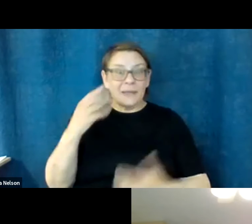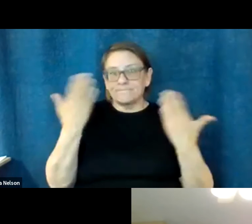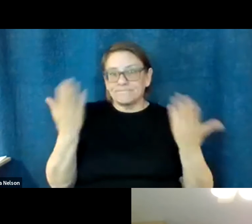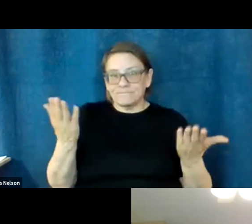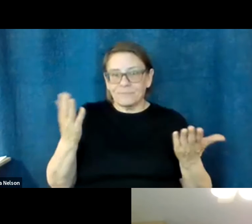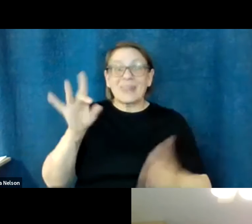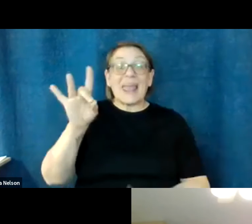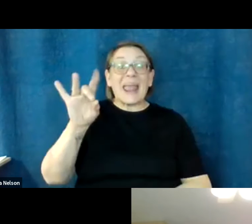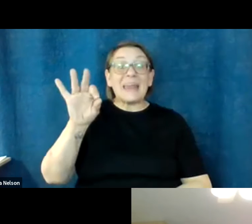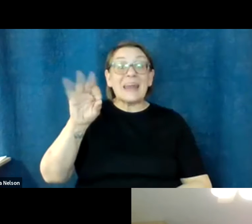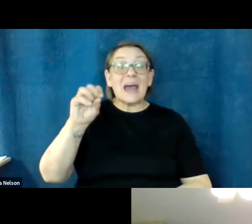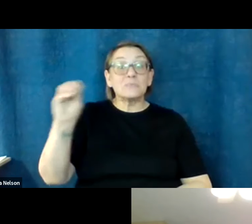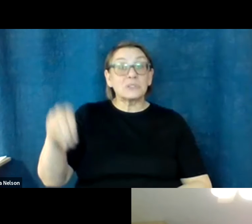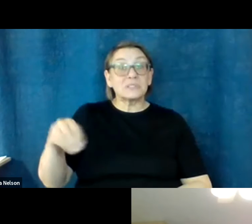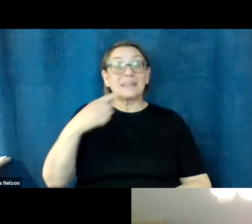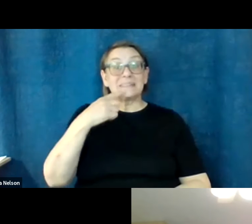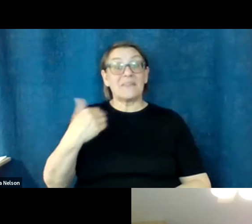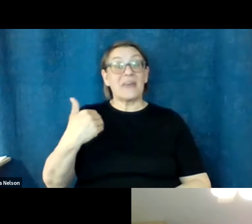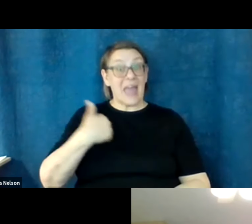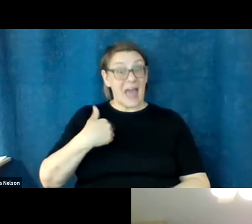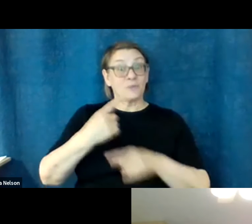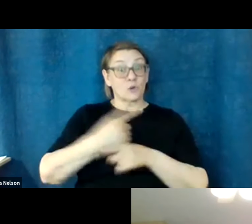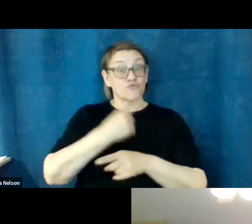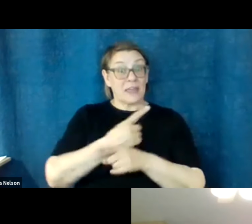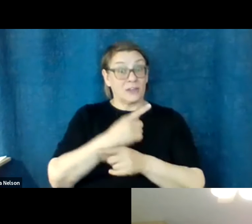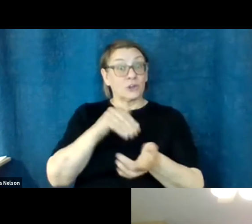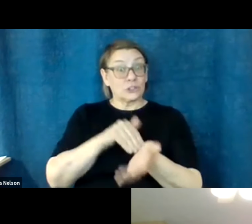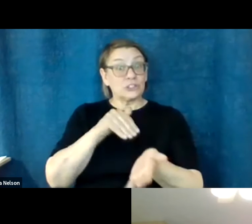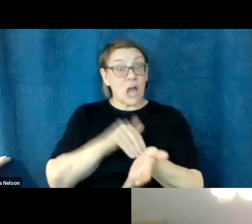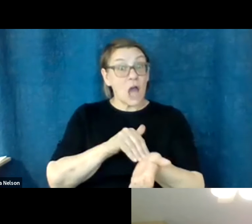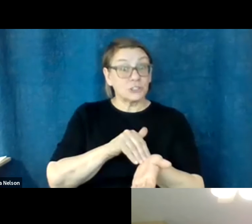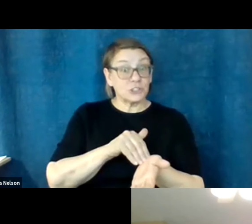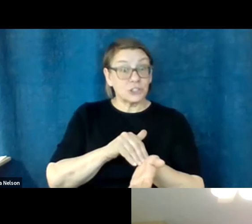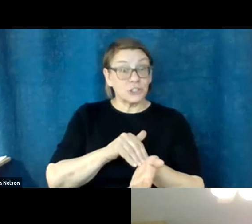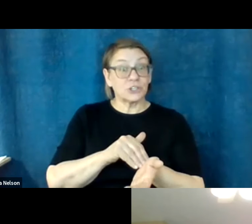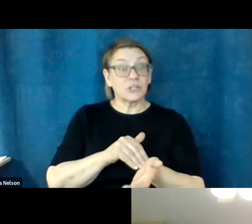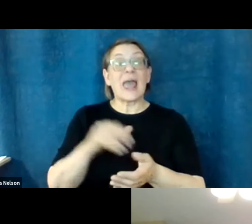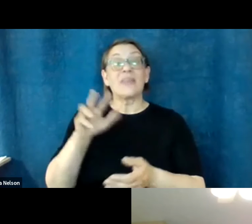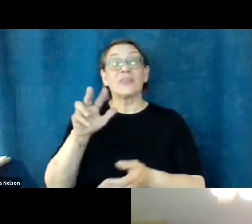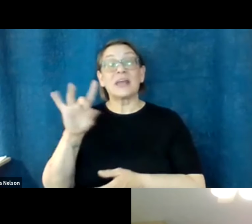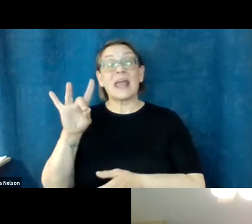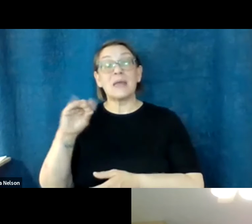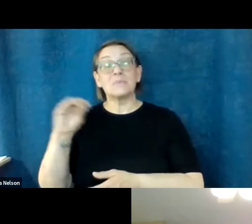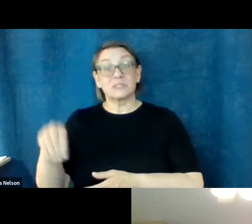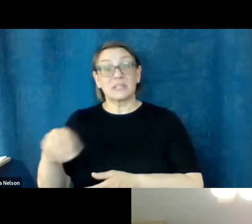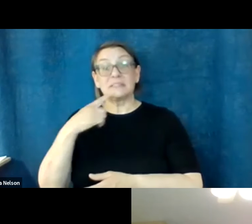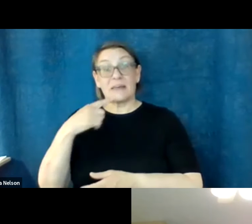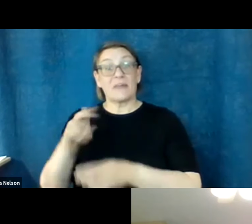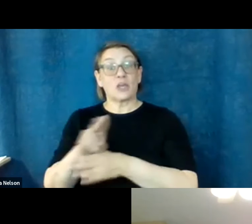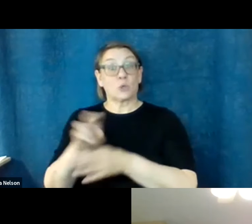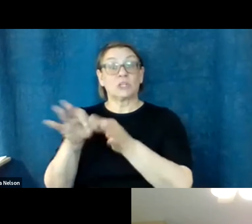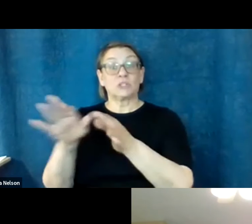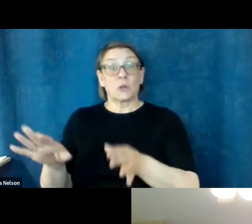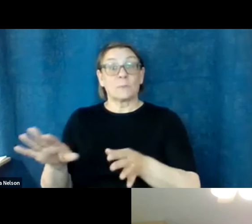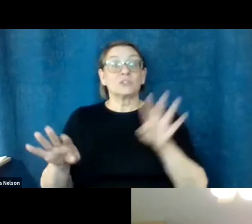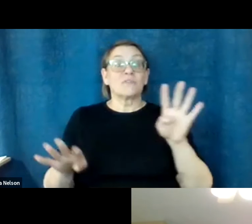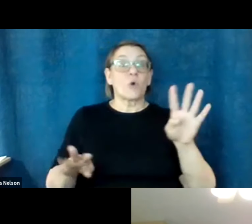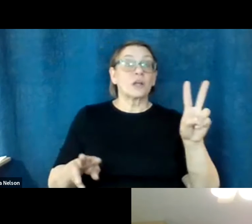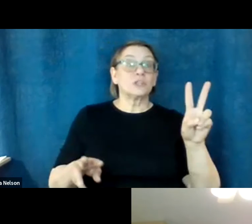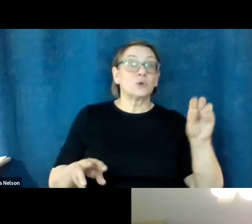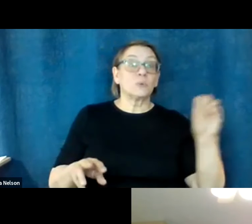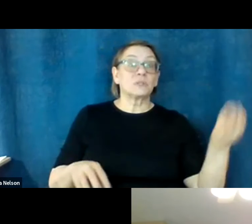89% reported having a regular provider and out of that group, 38% used interpreters and 42%